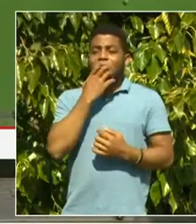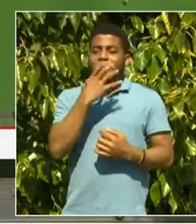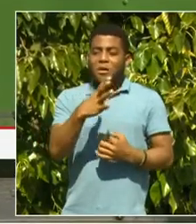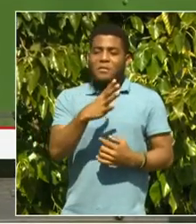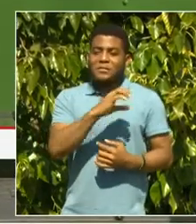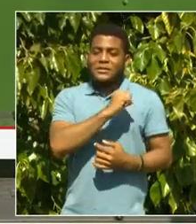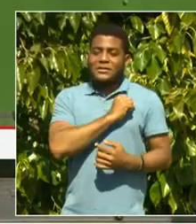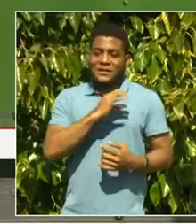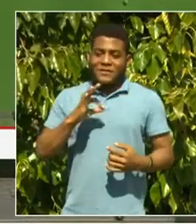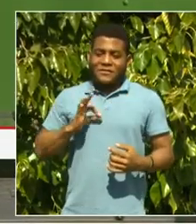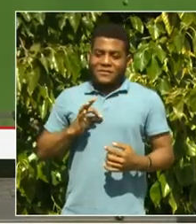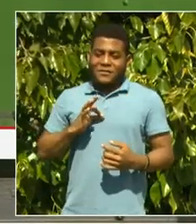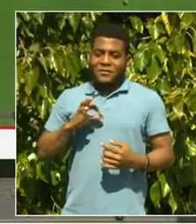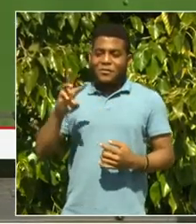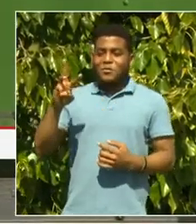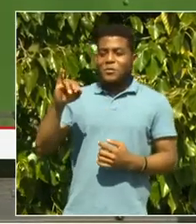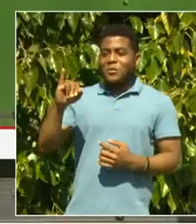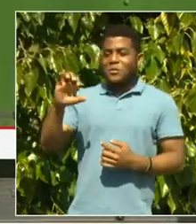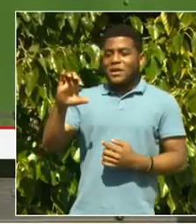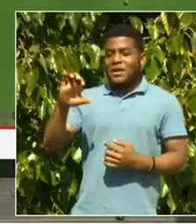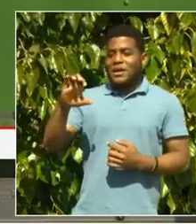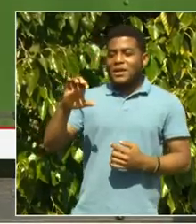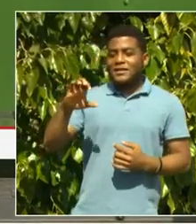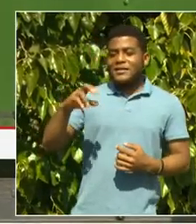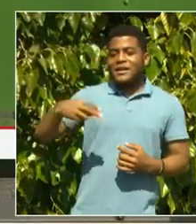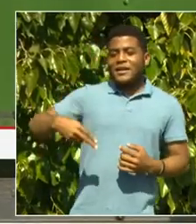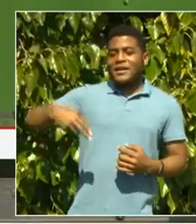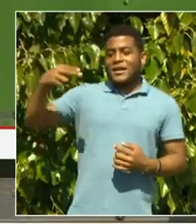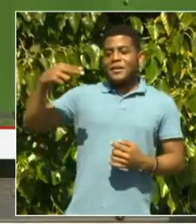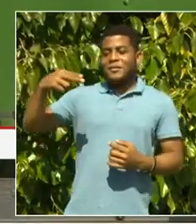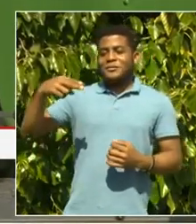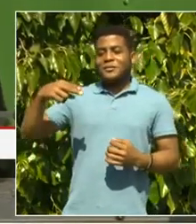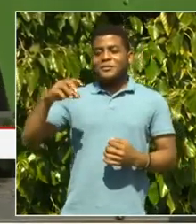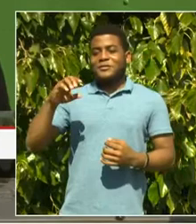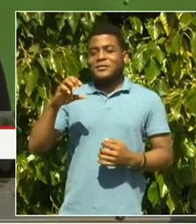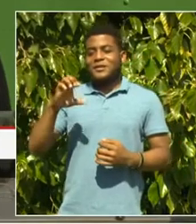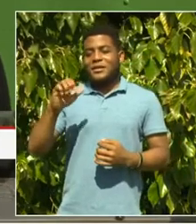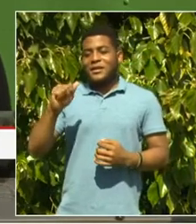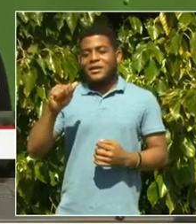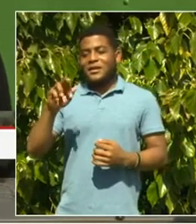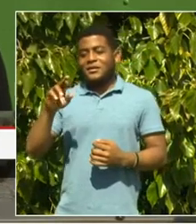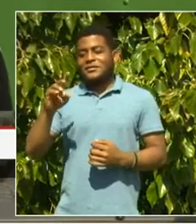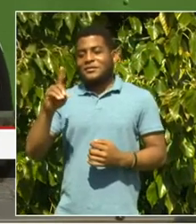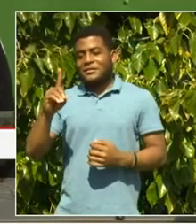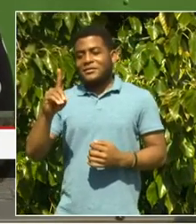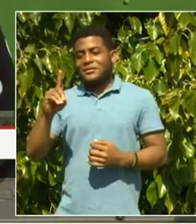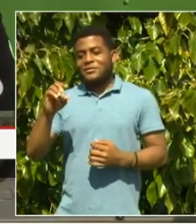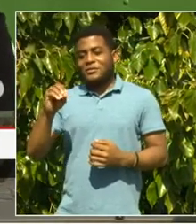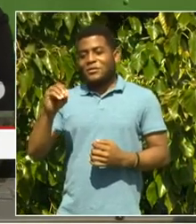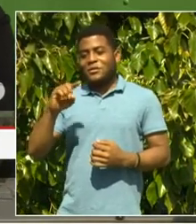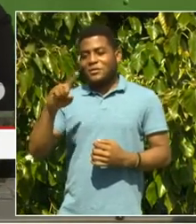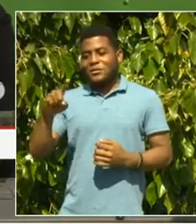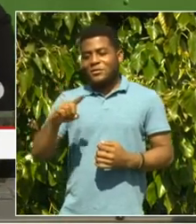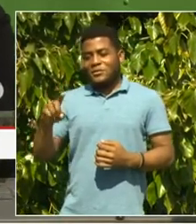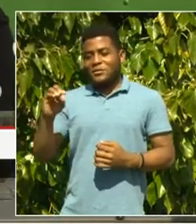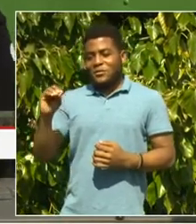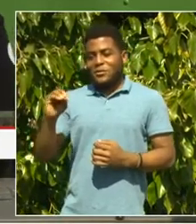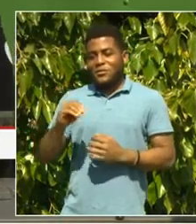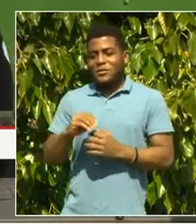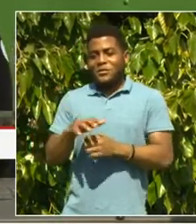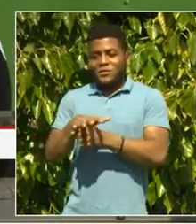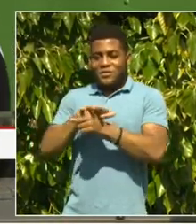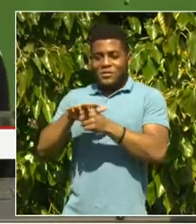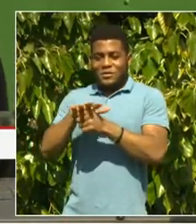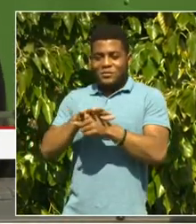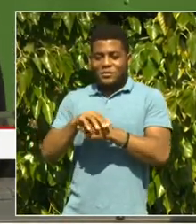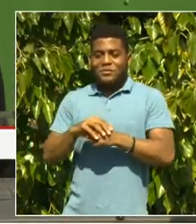who exemplify the word empathy. For all prospective mothers out there who may join